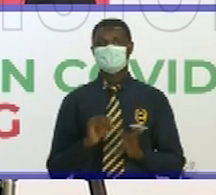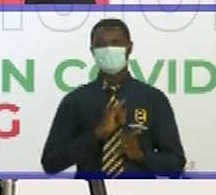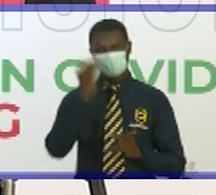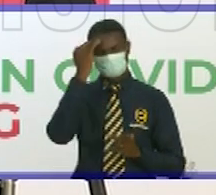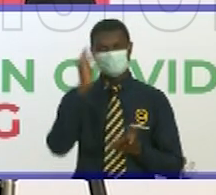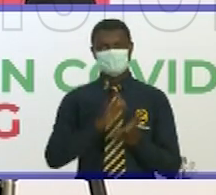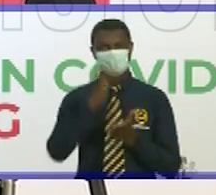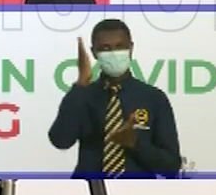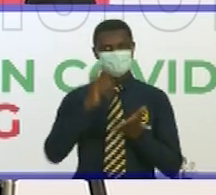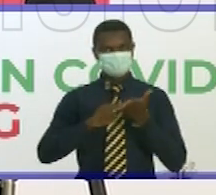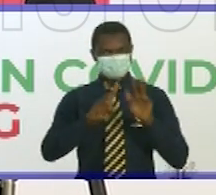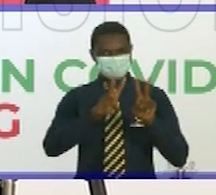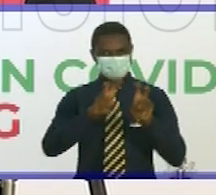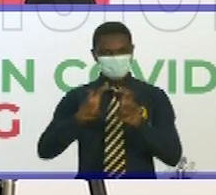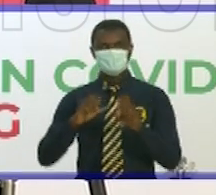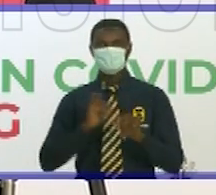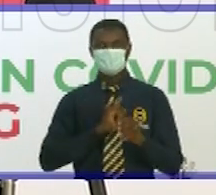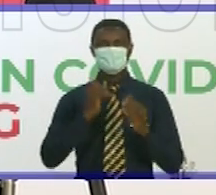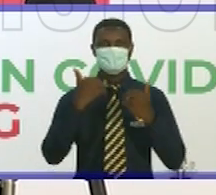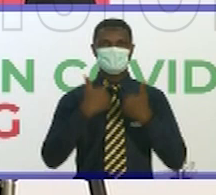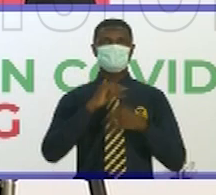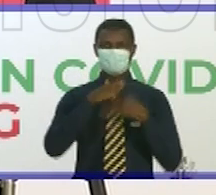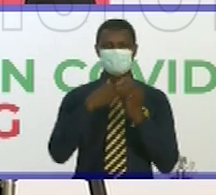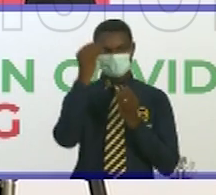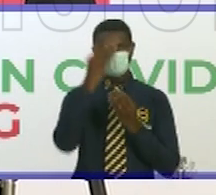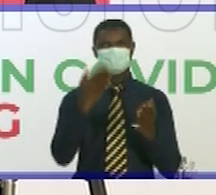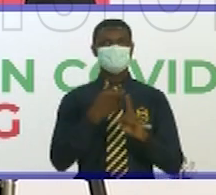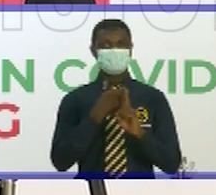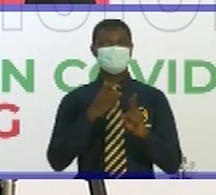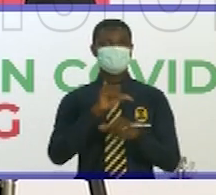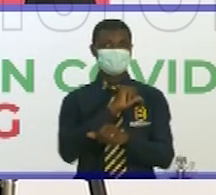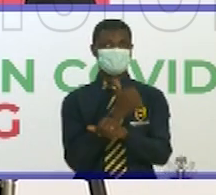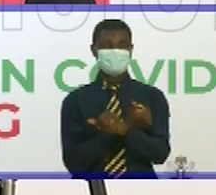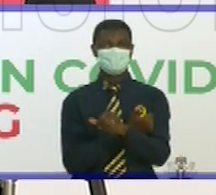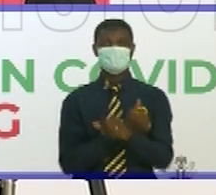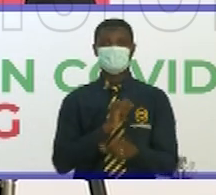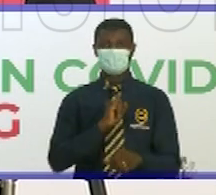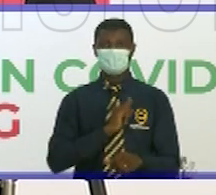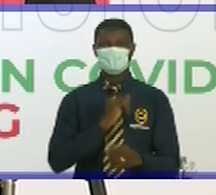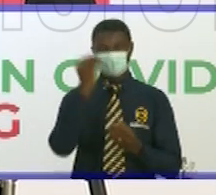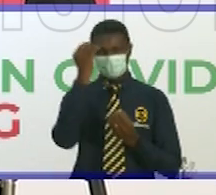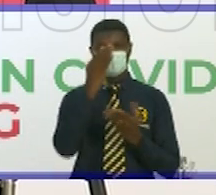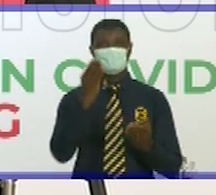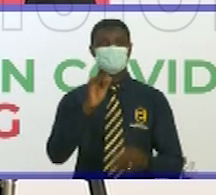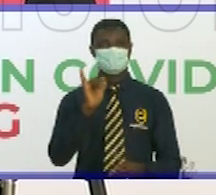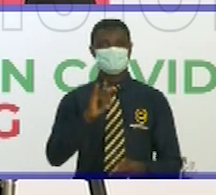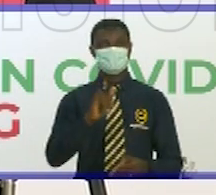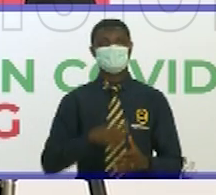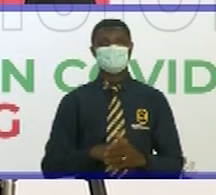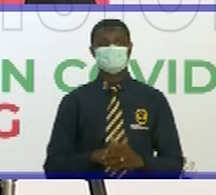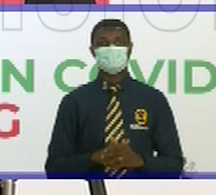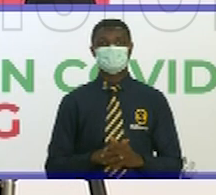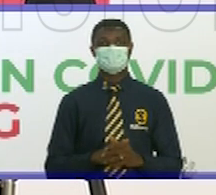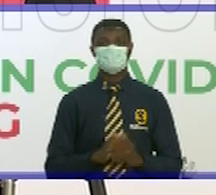I have requested for an update from the relevant authorities, and once we have an update, we'll let you know.